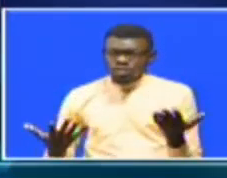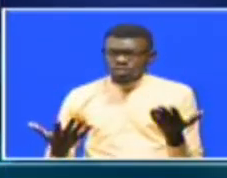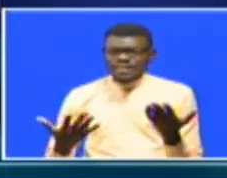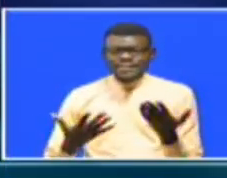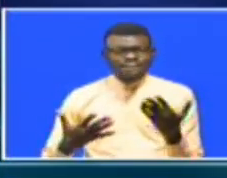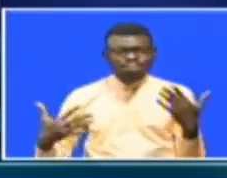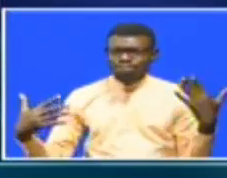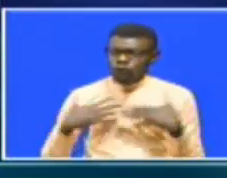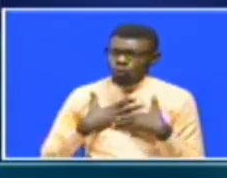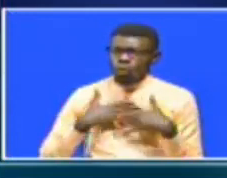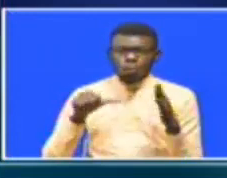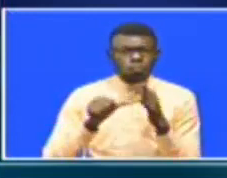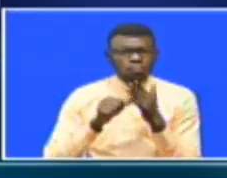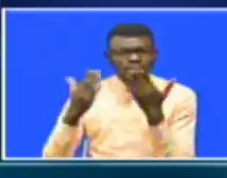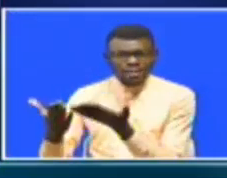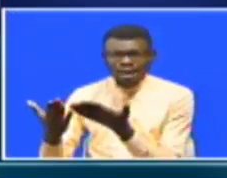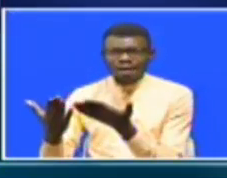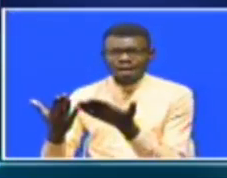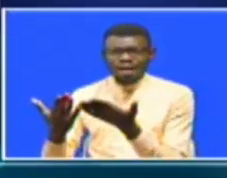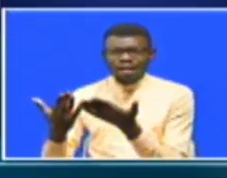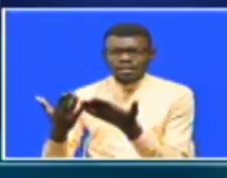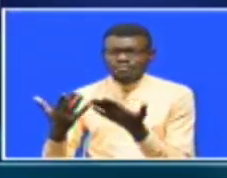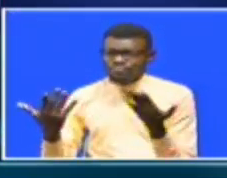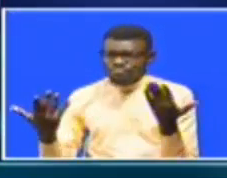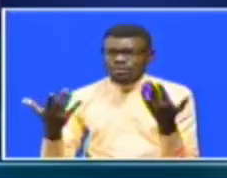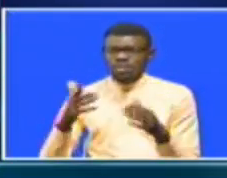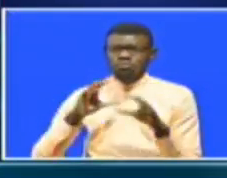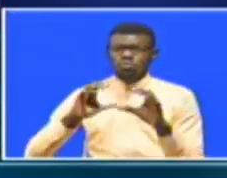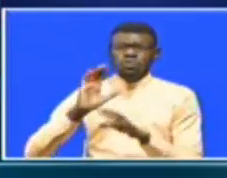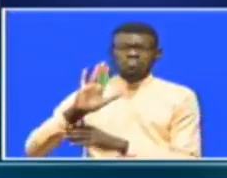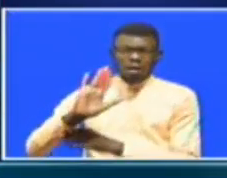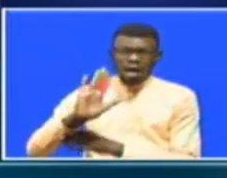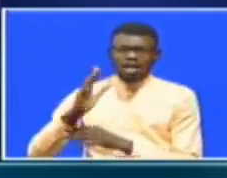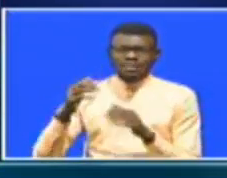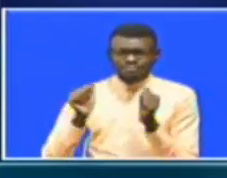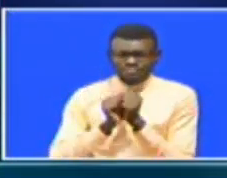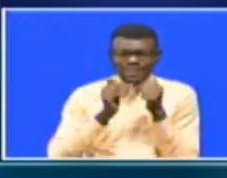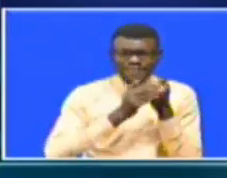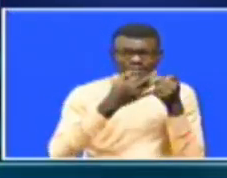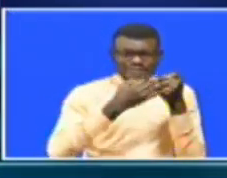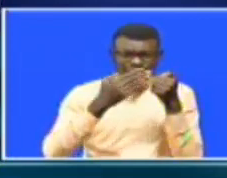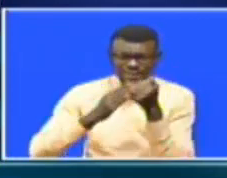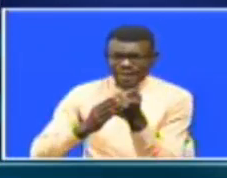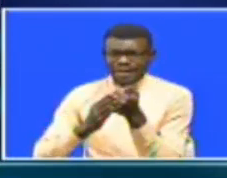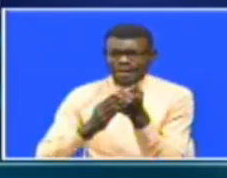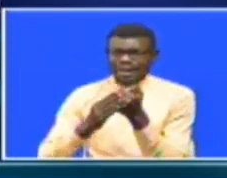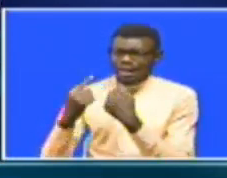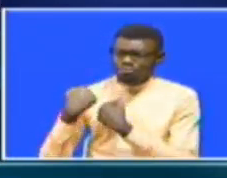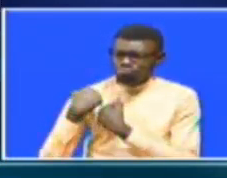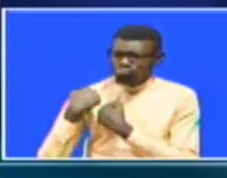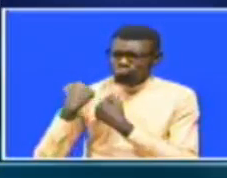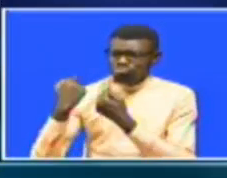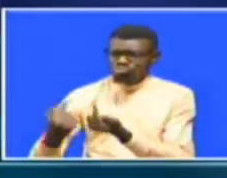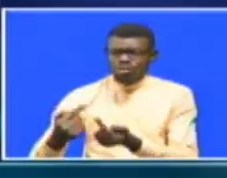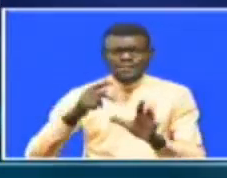who had run the local scene, as their long-serving coach, Josh Openda, who led the team from 1989 with short breaks in between, quit